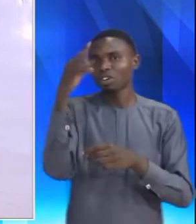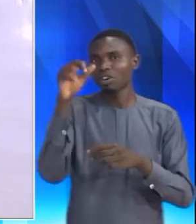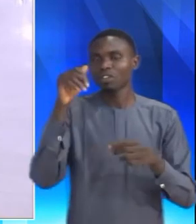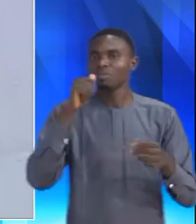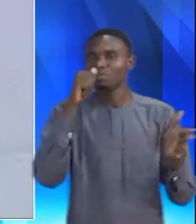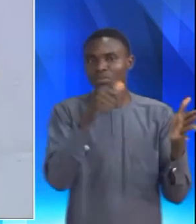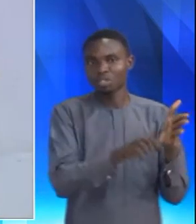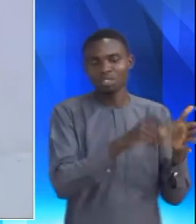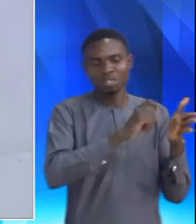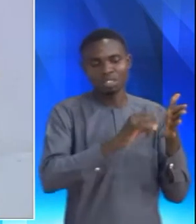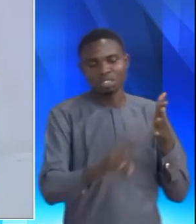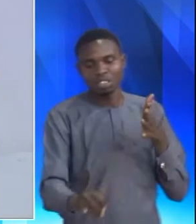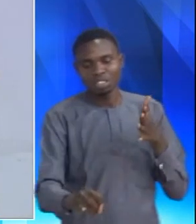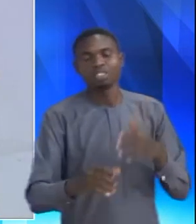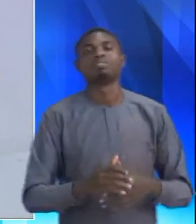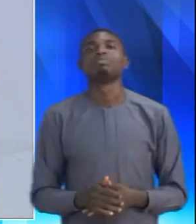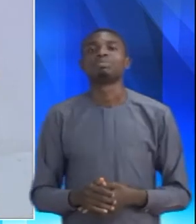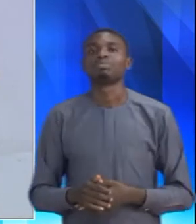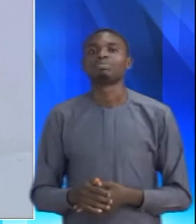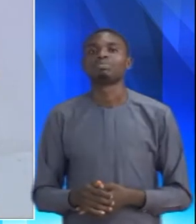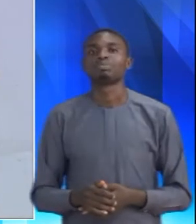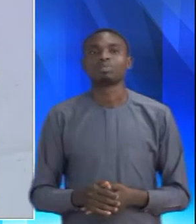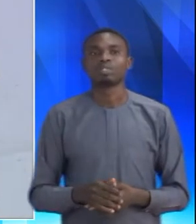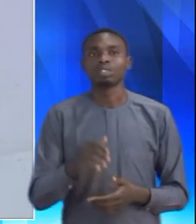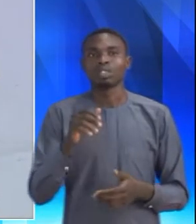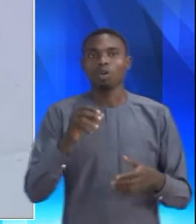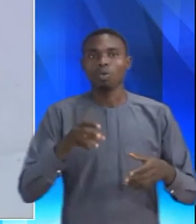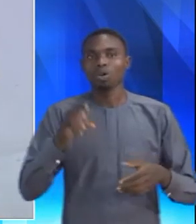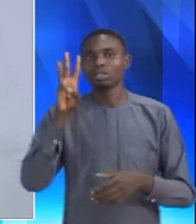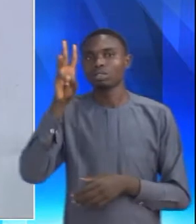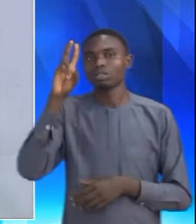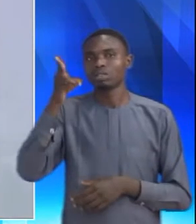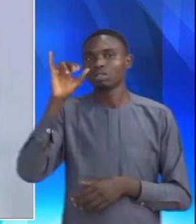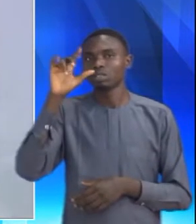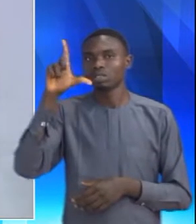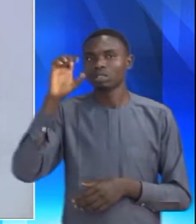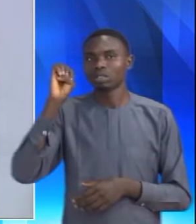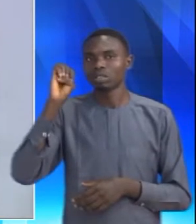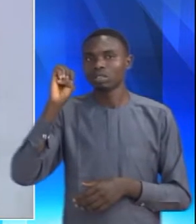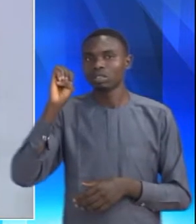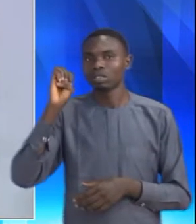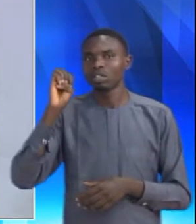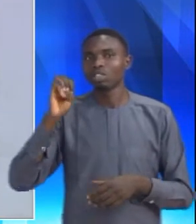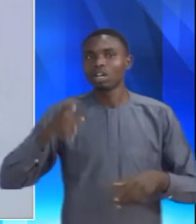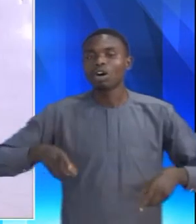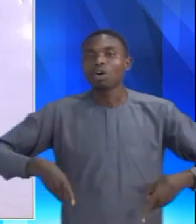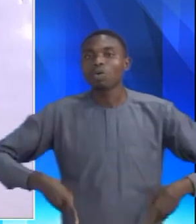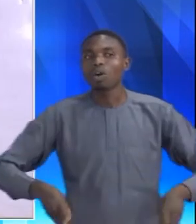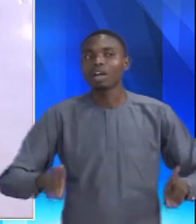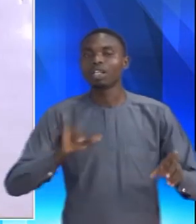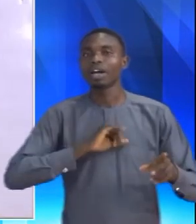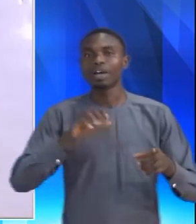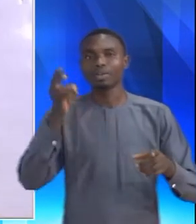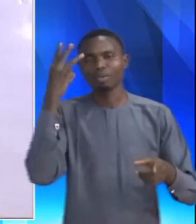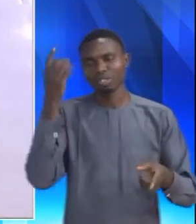place, I received one of your friends' message. He asked me that I should explain